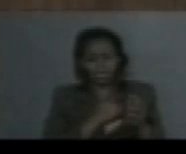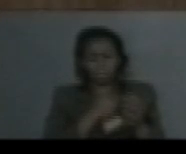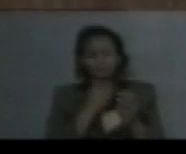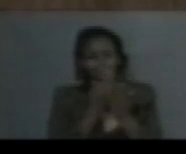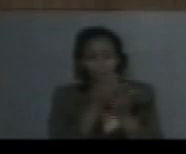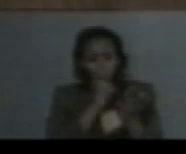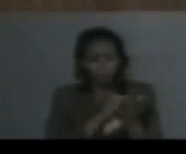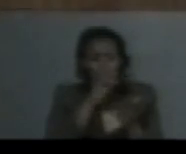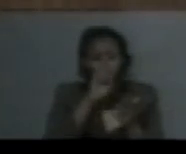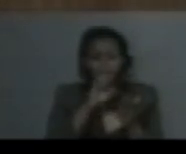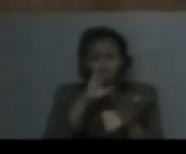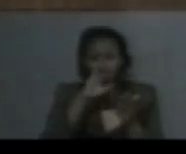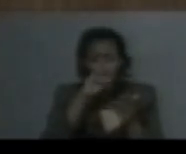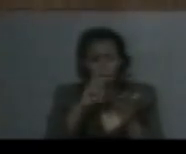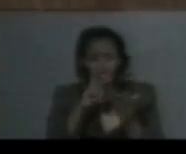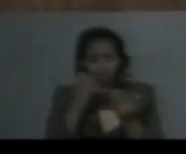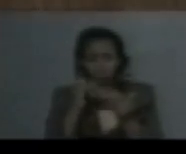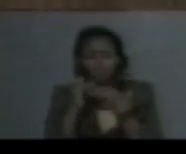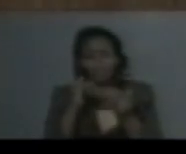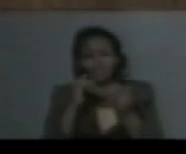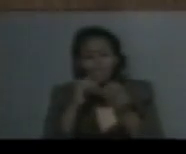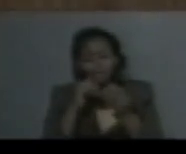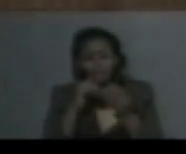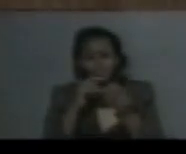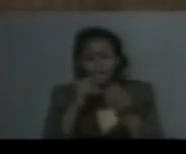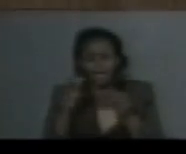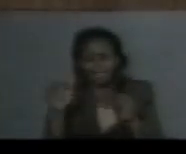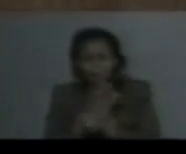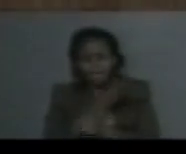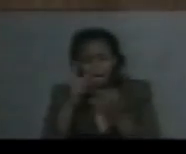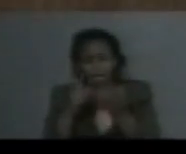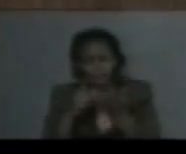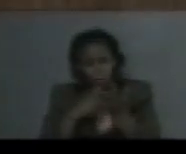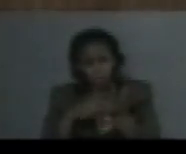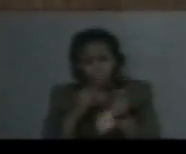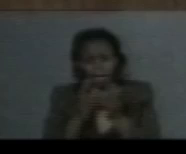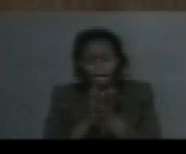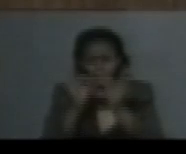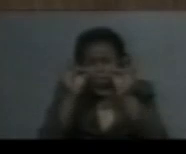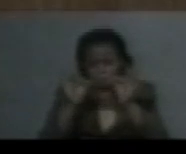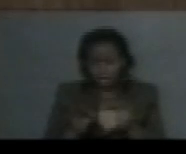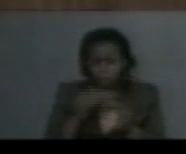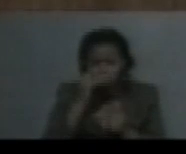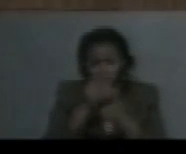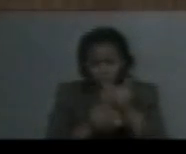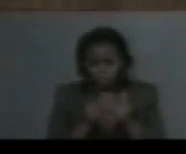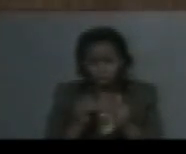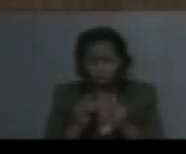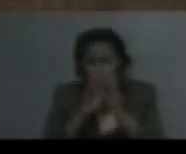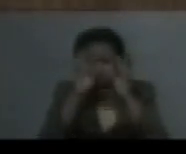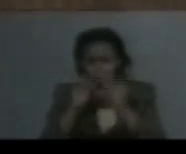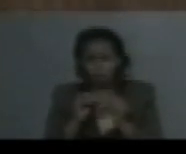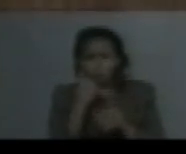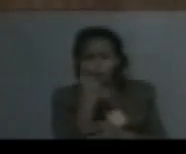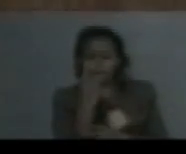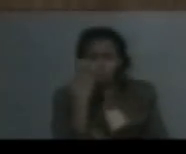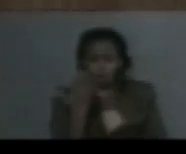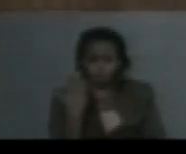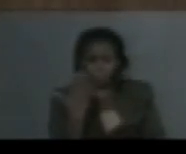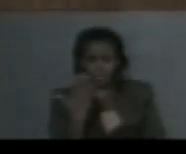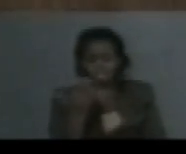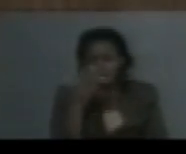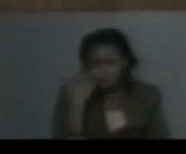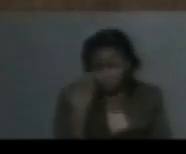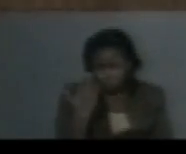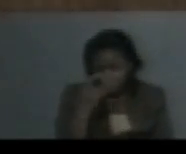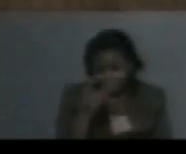integrate the various descriptions of the entire counting and tallying procedure into one document only, which will then